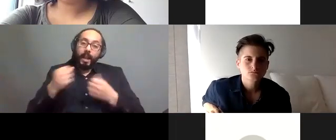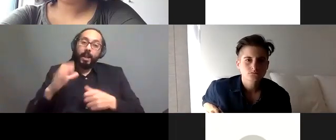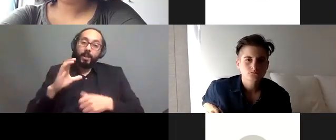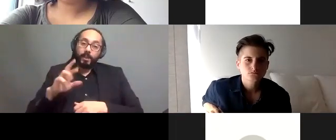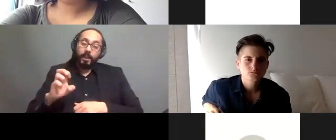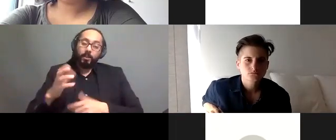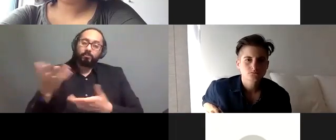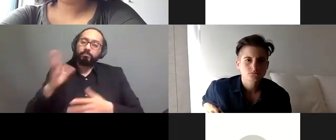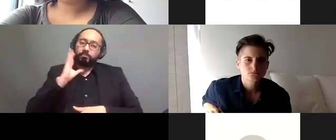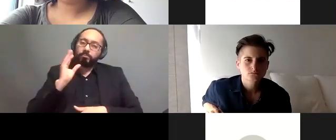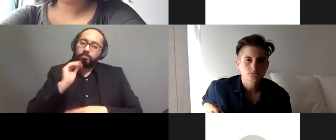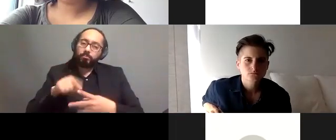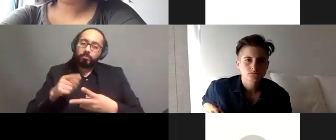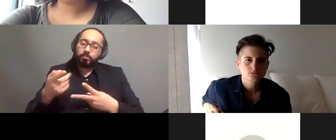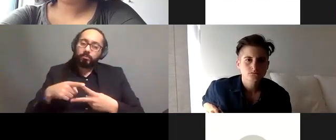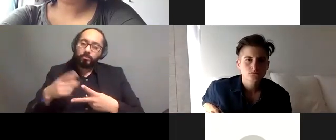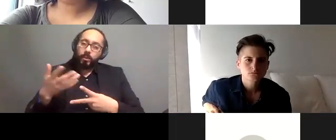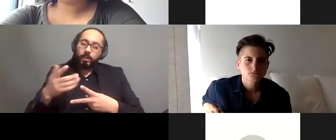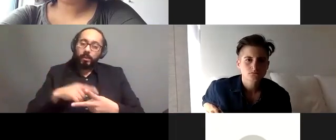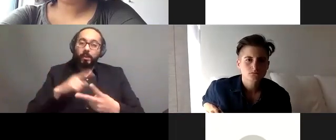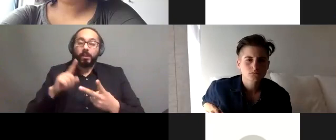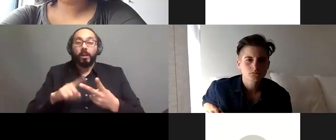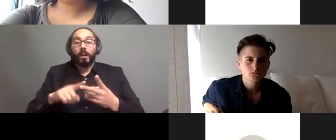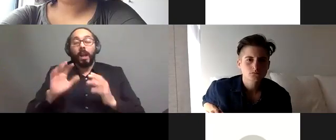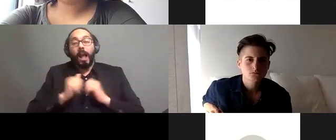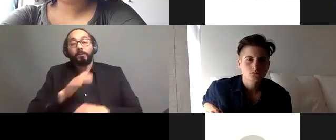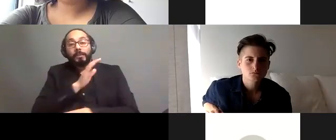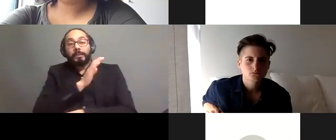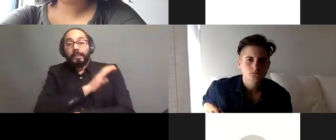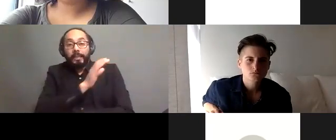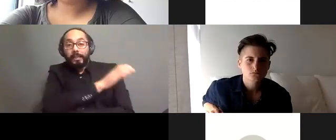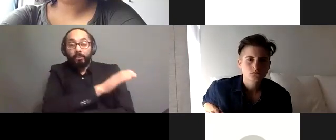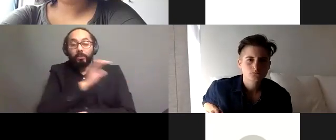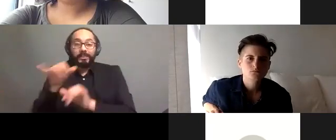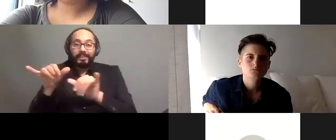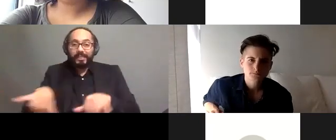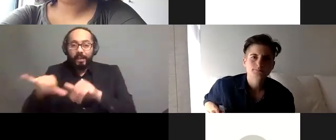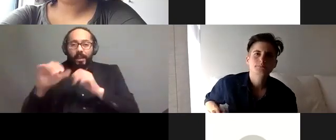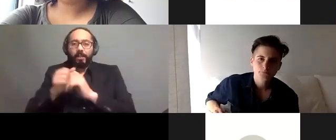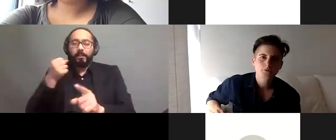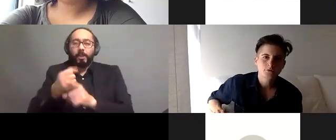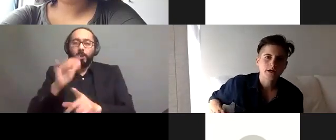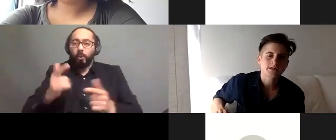has cultural and clinical standardization of health impacted your life and your practice?